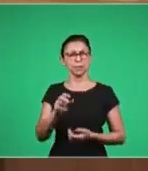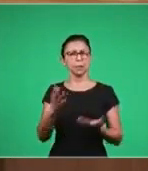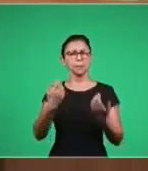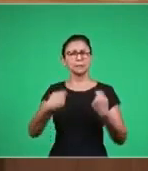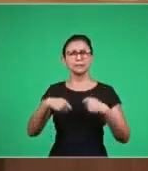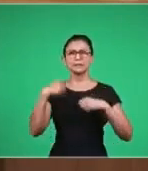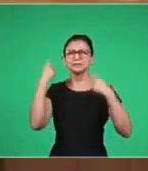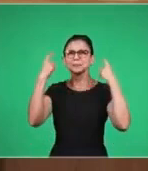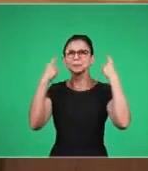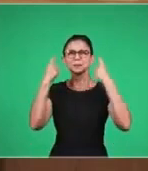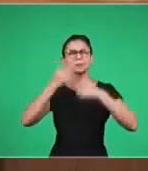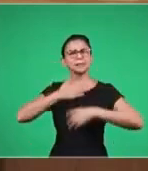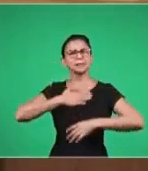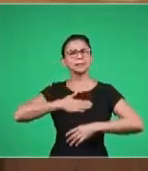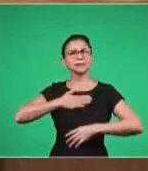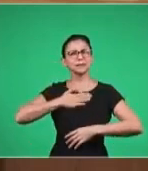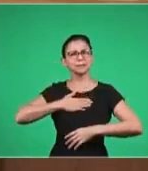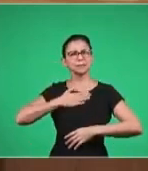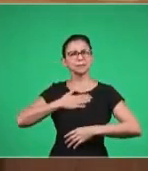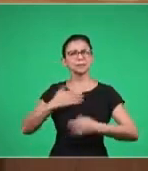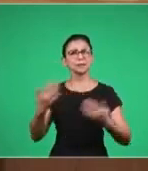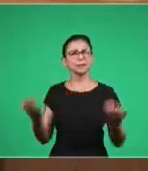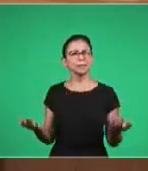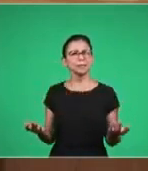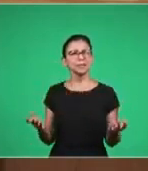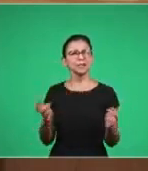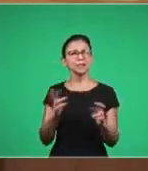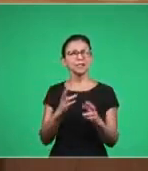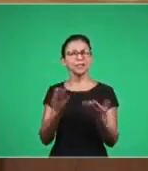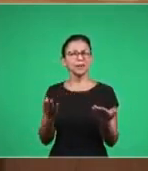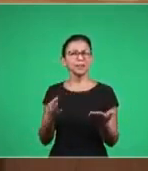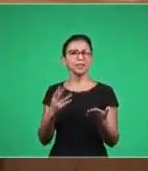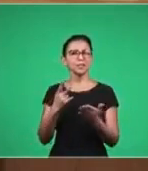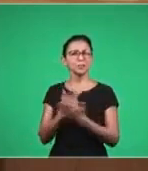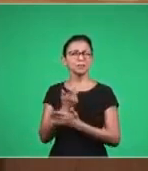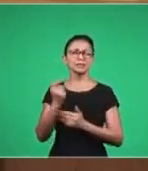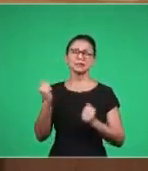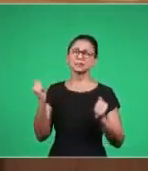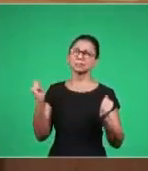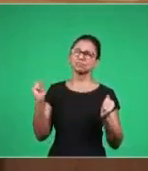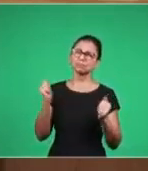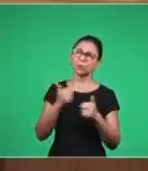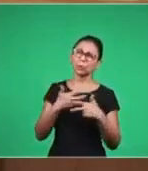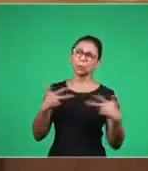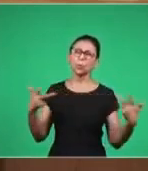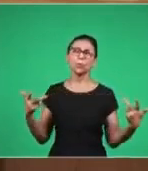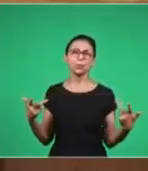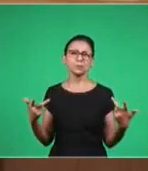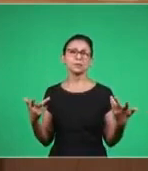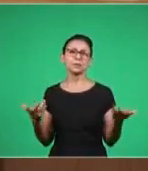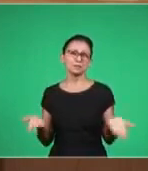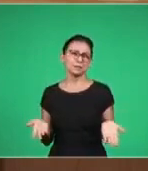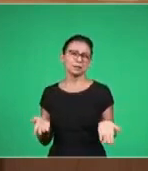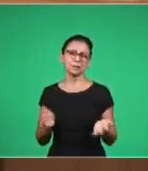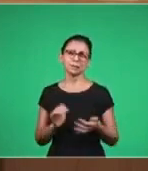but we want to tell the brethren to not be worried in relation to